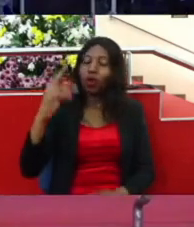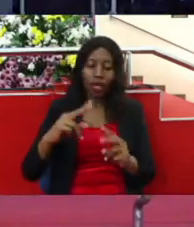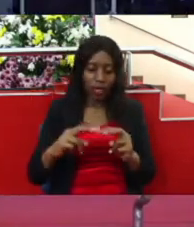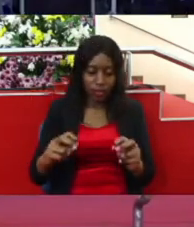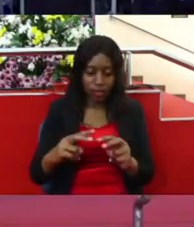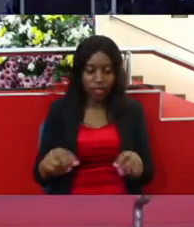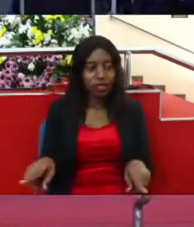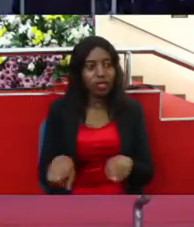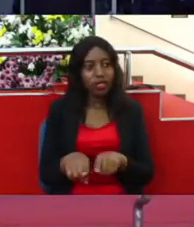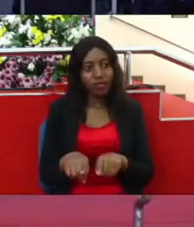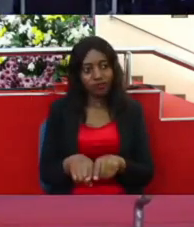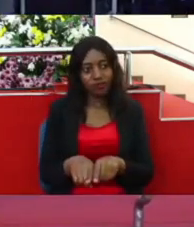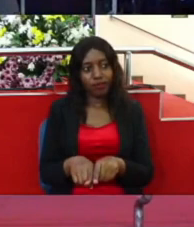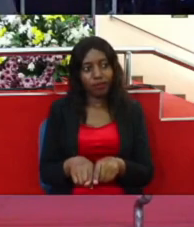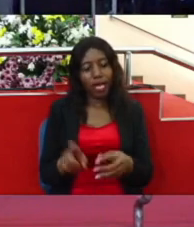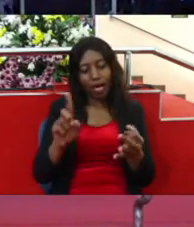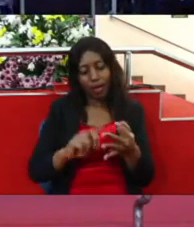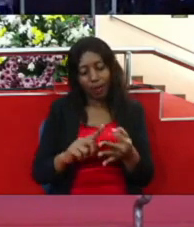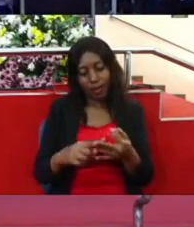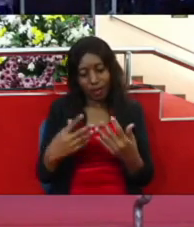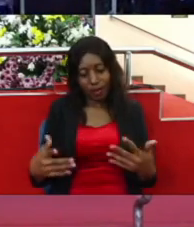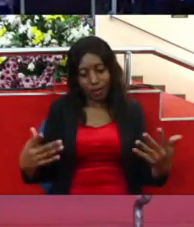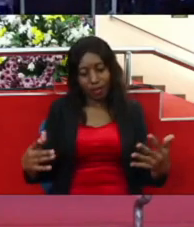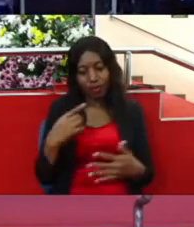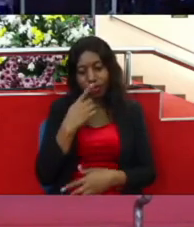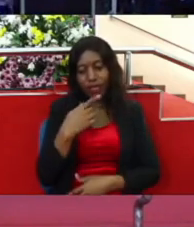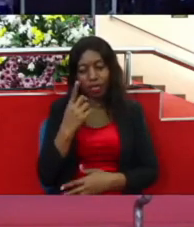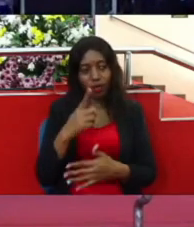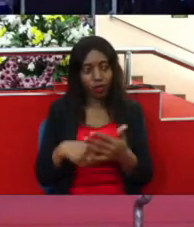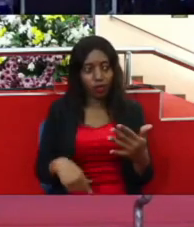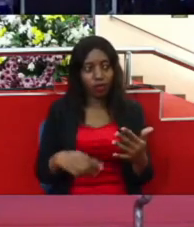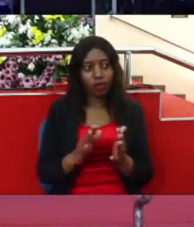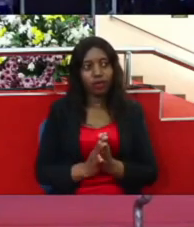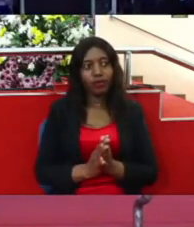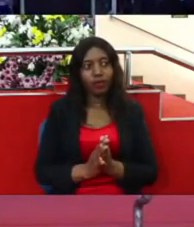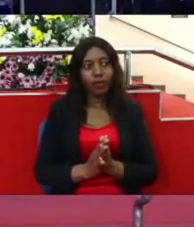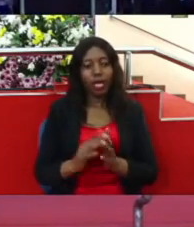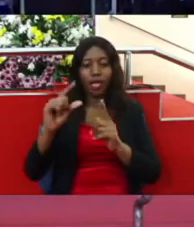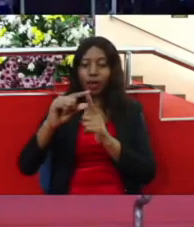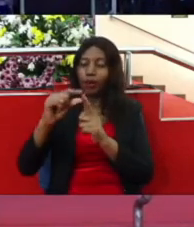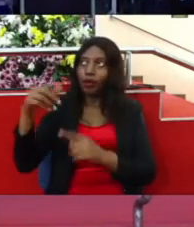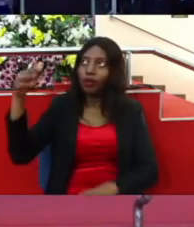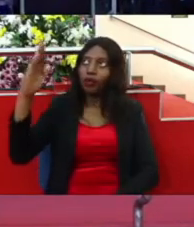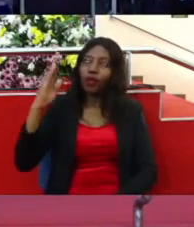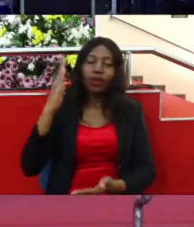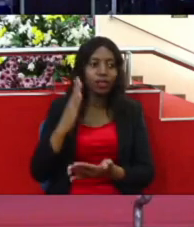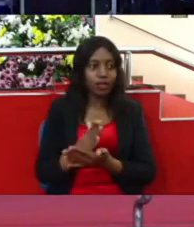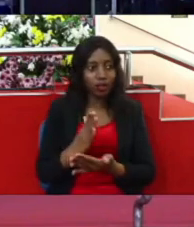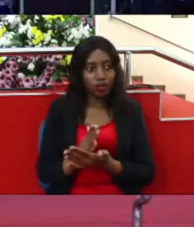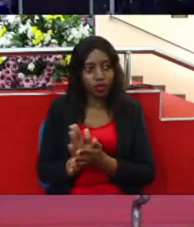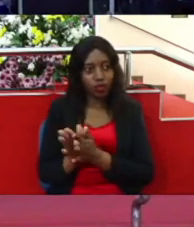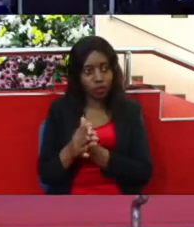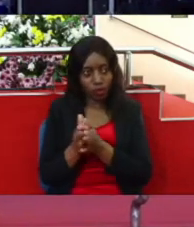course, the number three thing that we have said is that the record of scripture is a true record because Jesus himself, when he came on